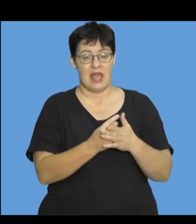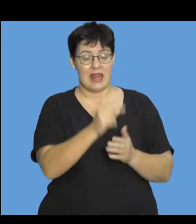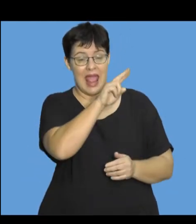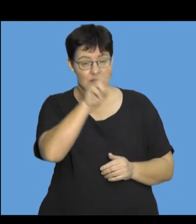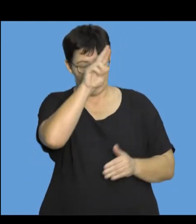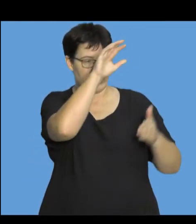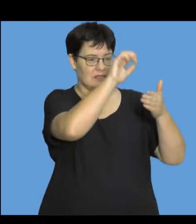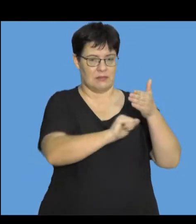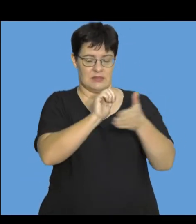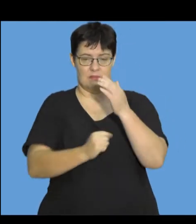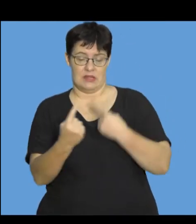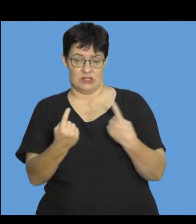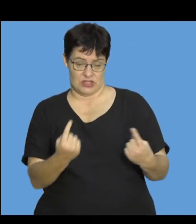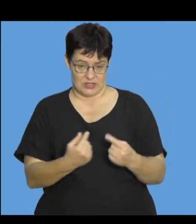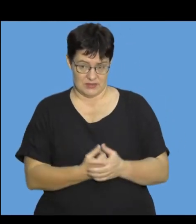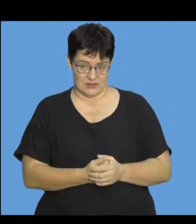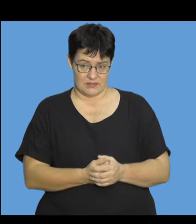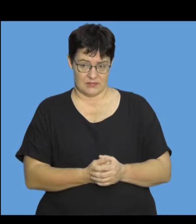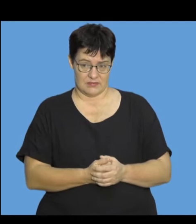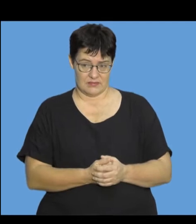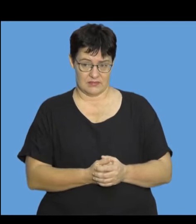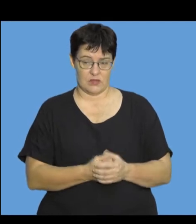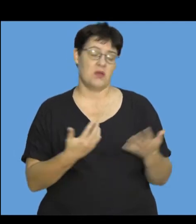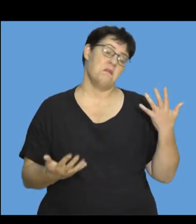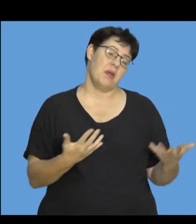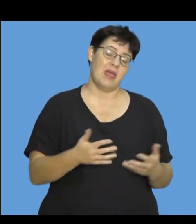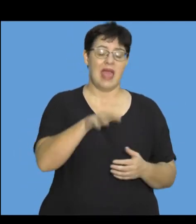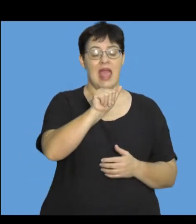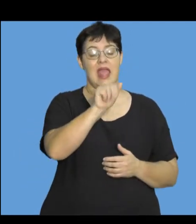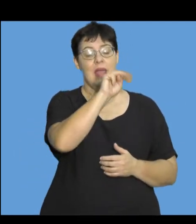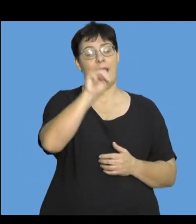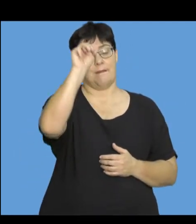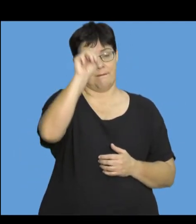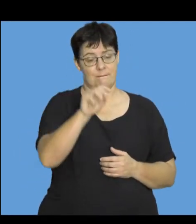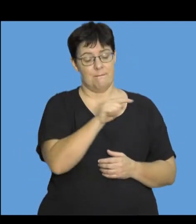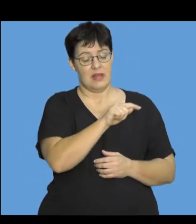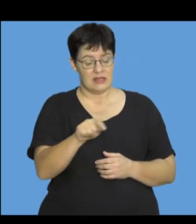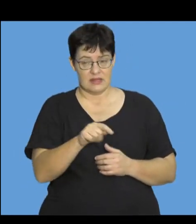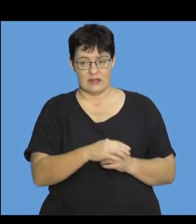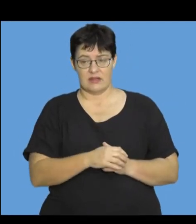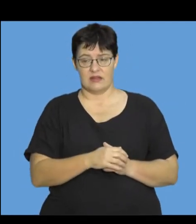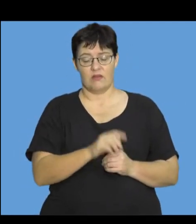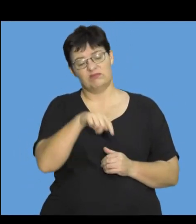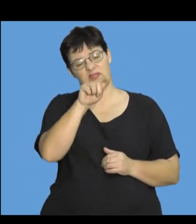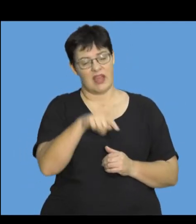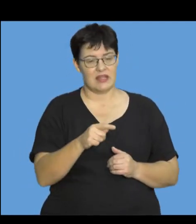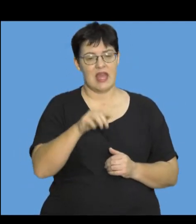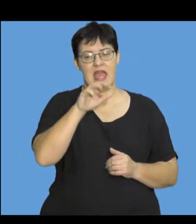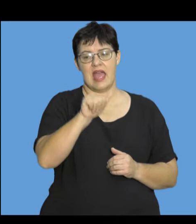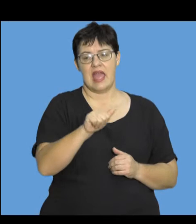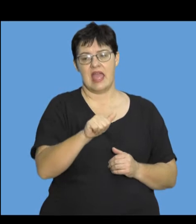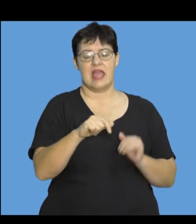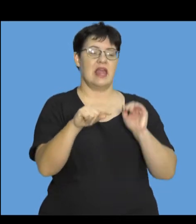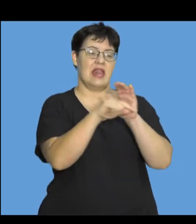other misconceptions that I've realized is when we have maybe a to the exponent of m divide by a to the exponent